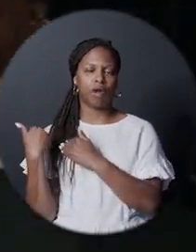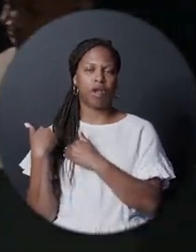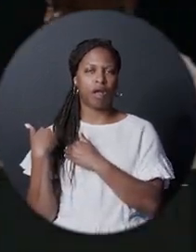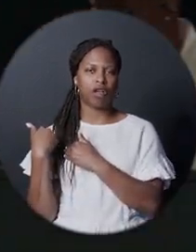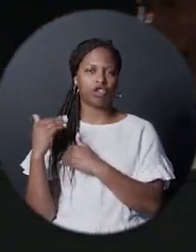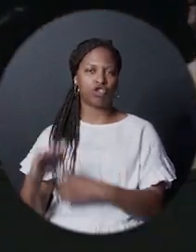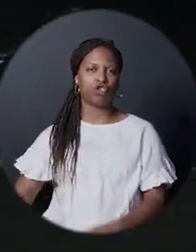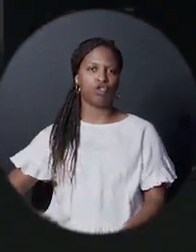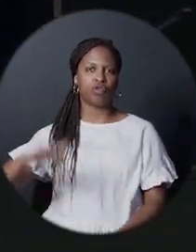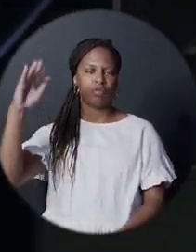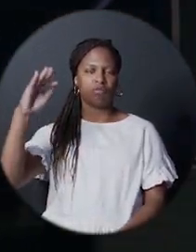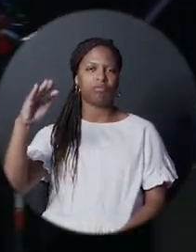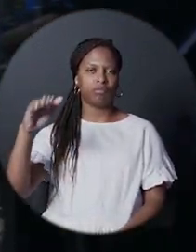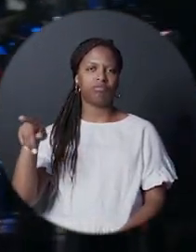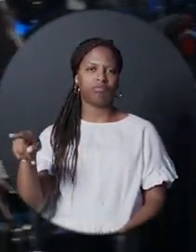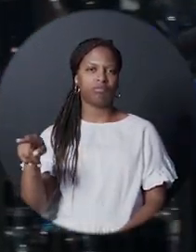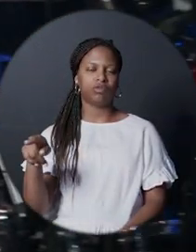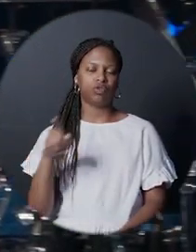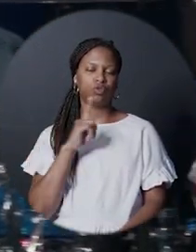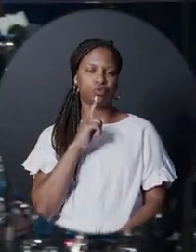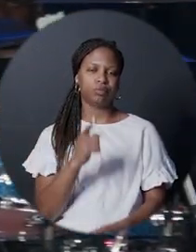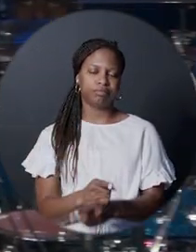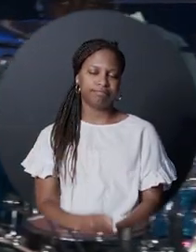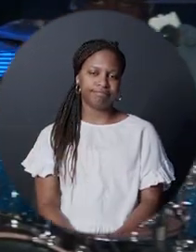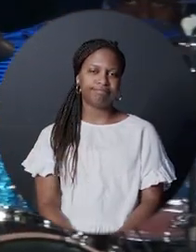That's her fault because she raised me. You're absolutely right.